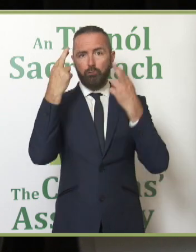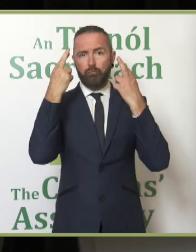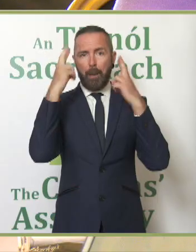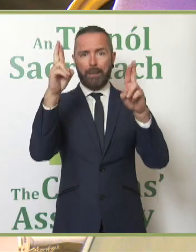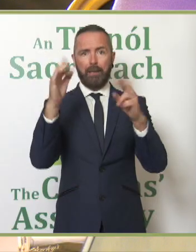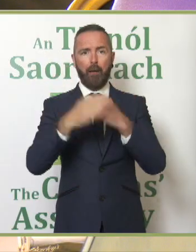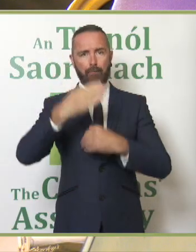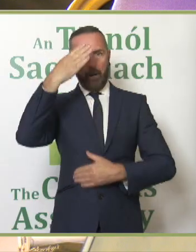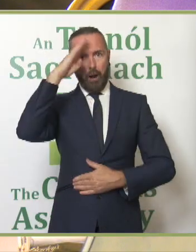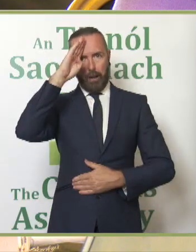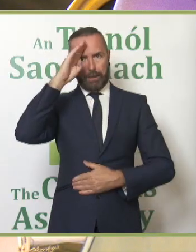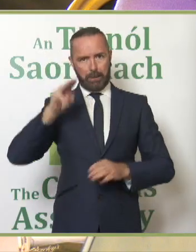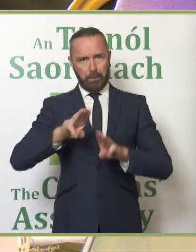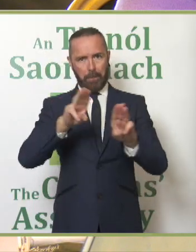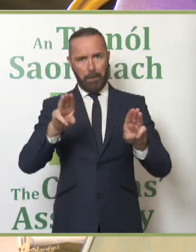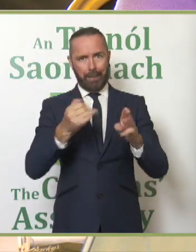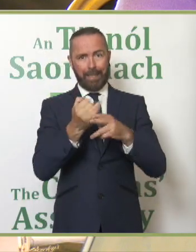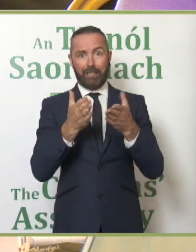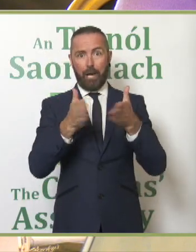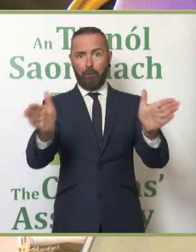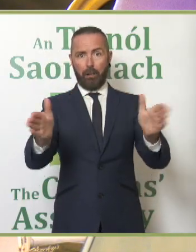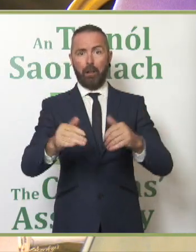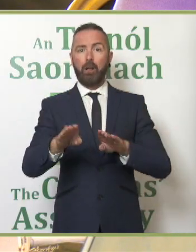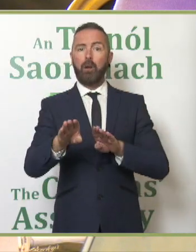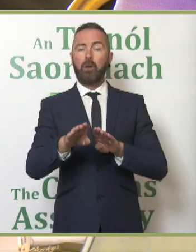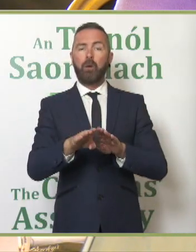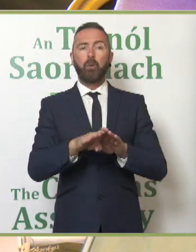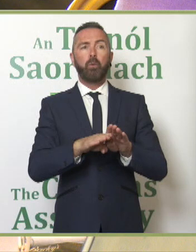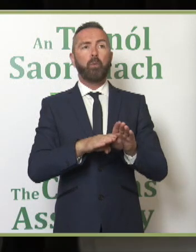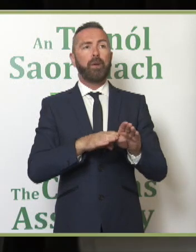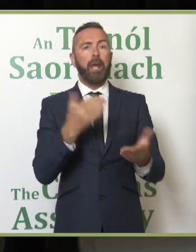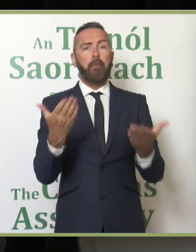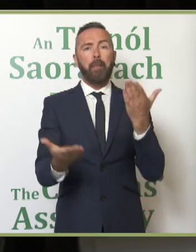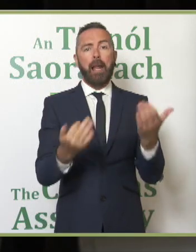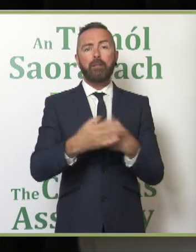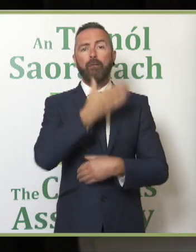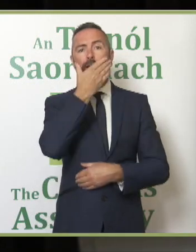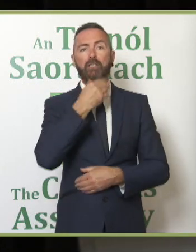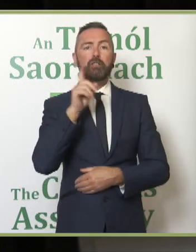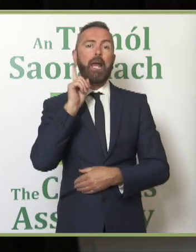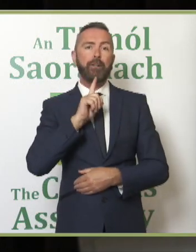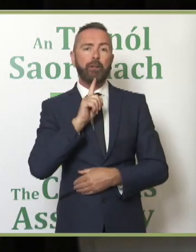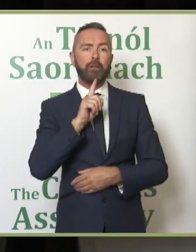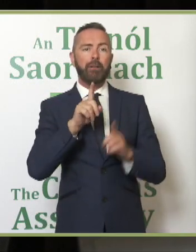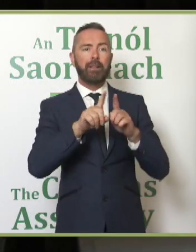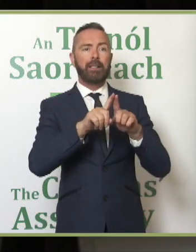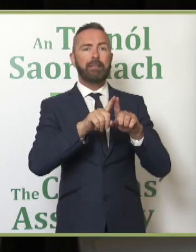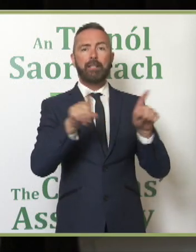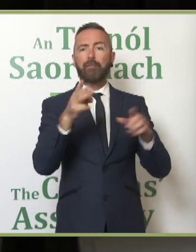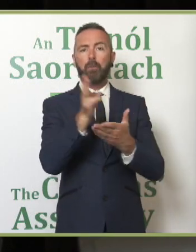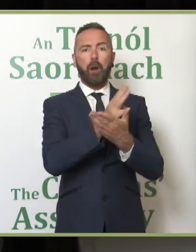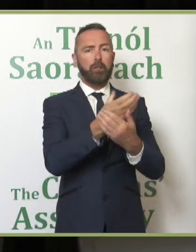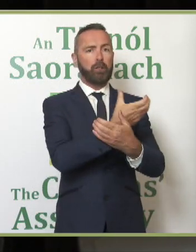the country as a whole, with an accurate balance in terms of gender, in terms of what part of the country you're from, and how young